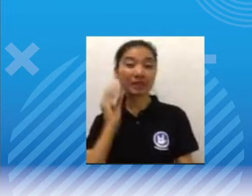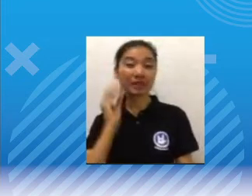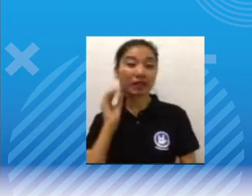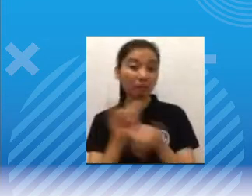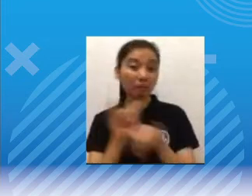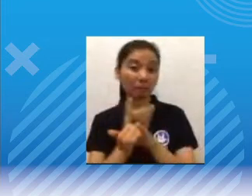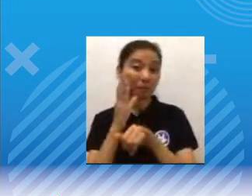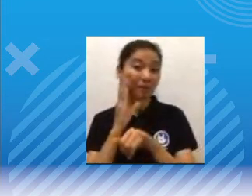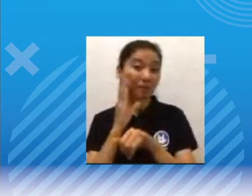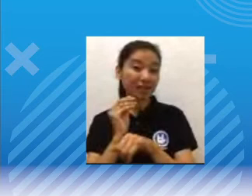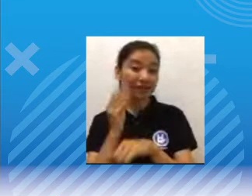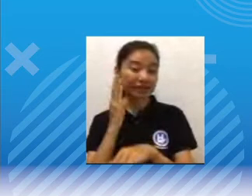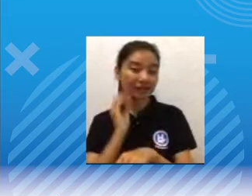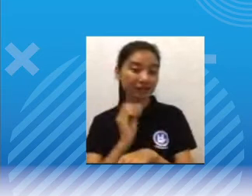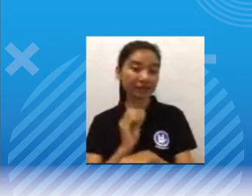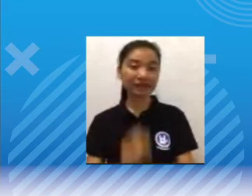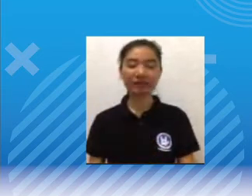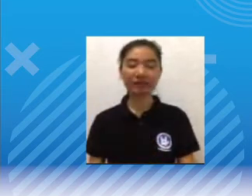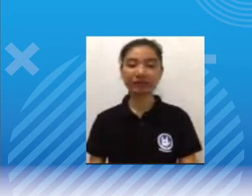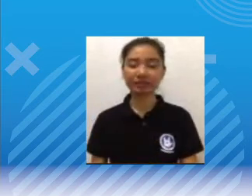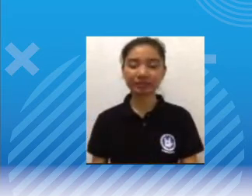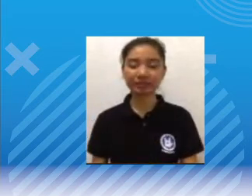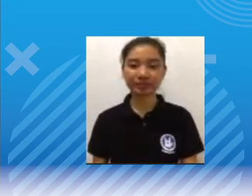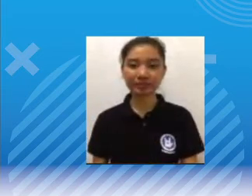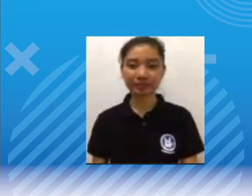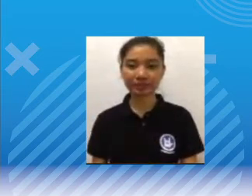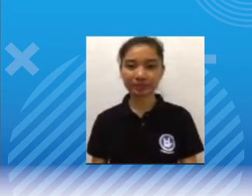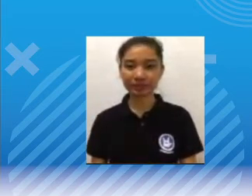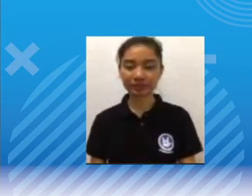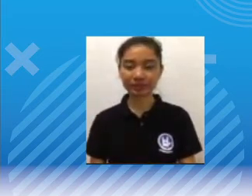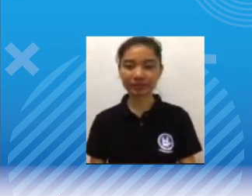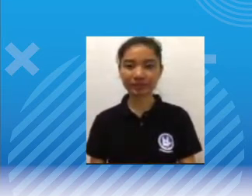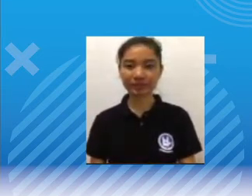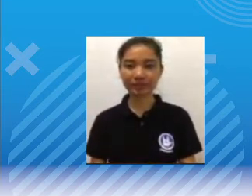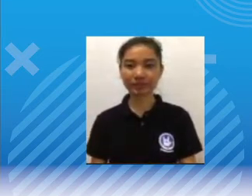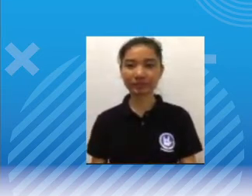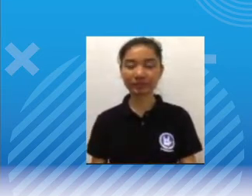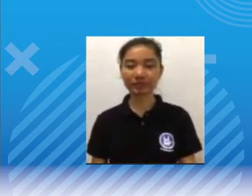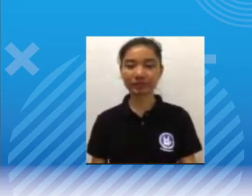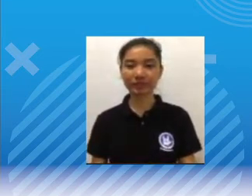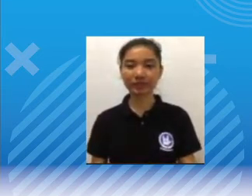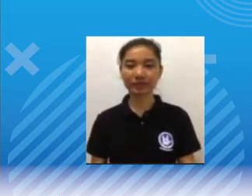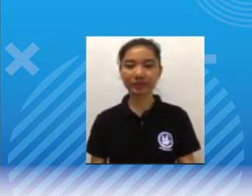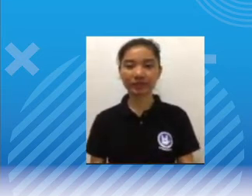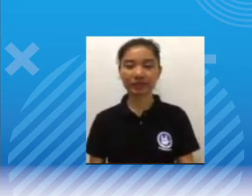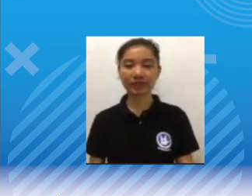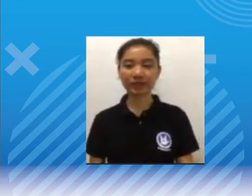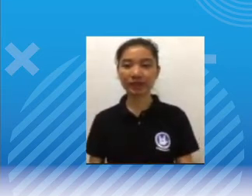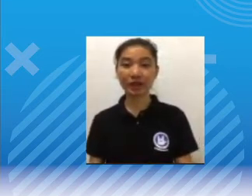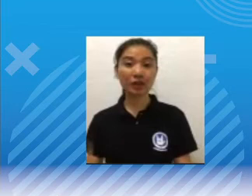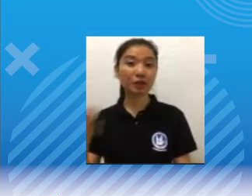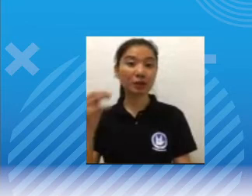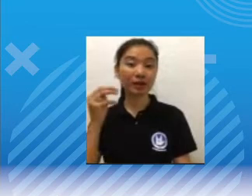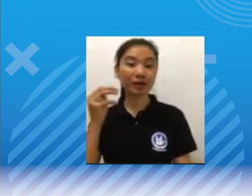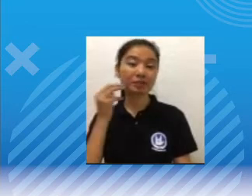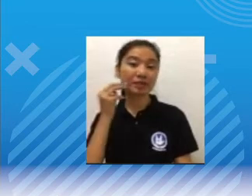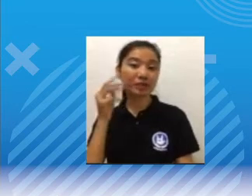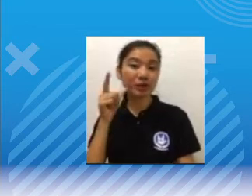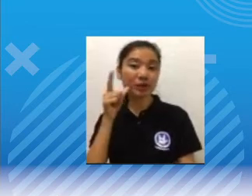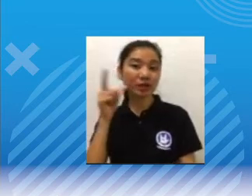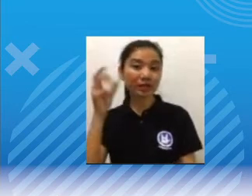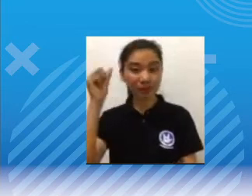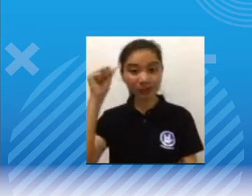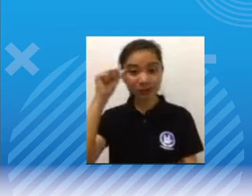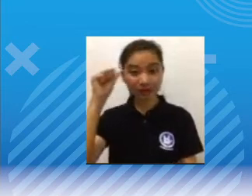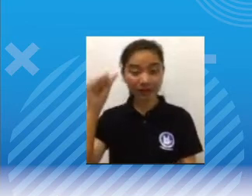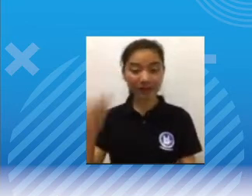Asibar, ang question niya po kay kay Miss Lori and Dr. Allen, siguro pwede pong mag-share ng kanilang